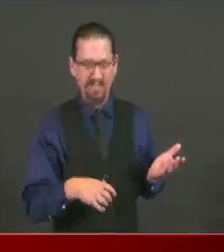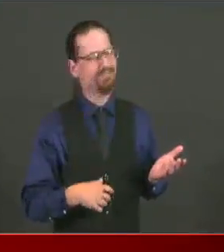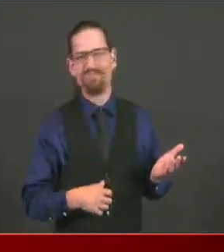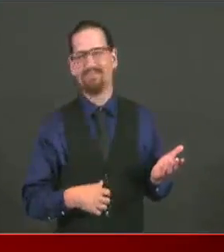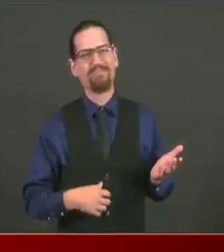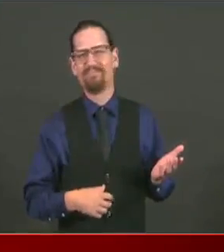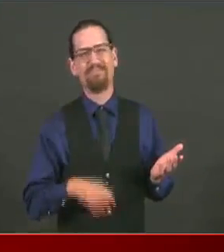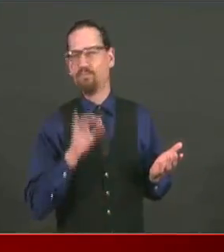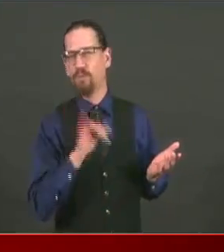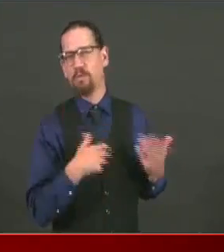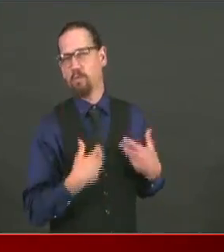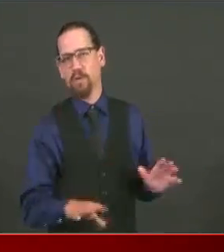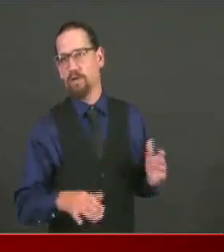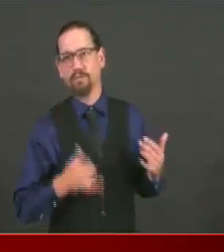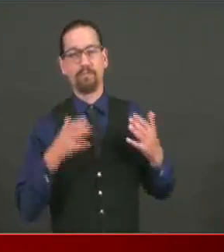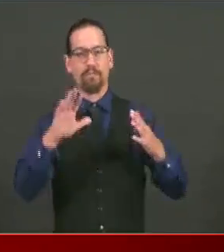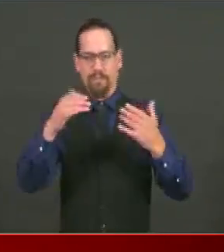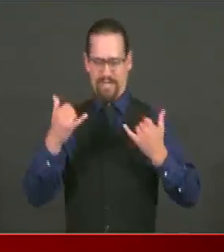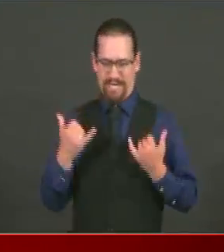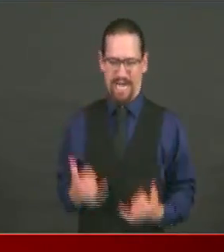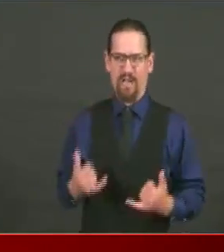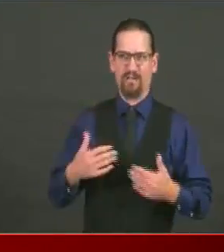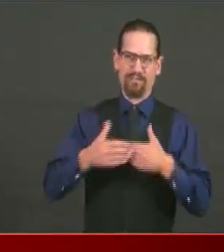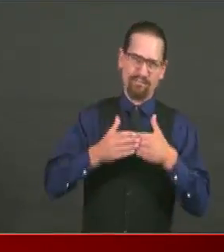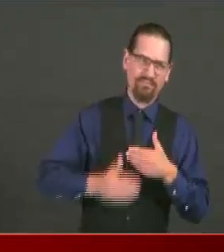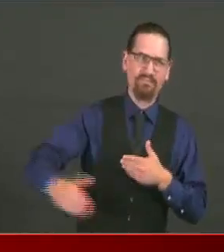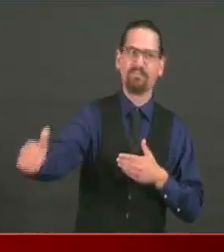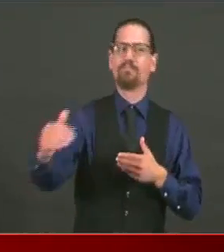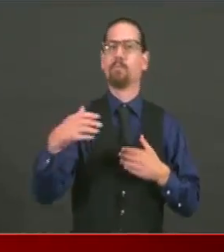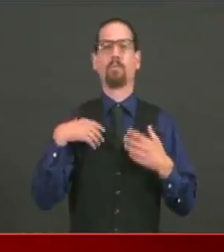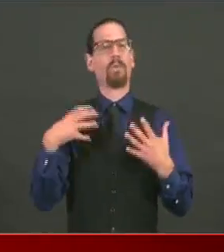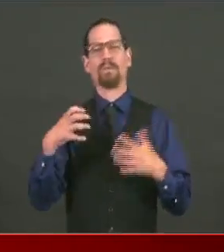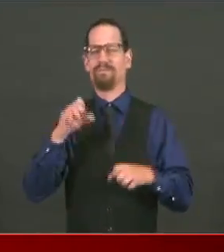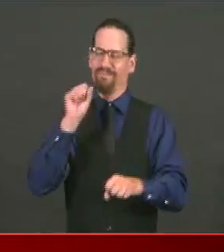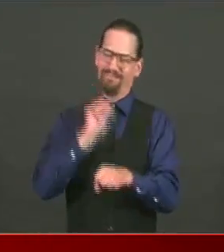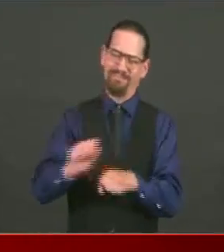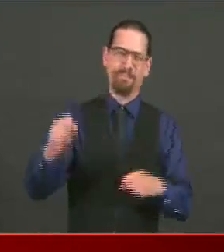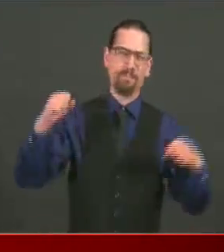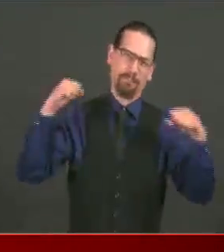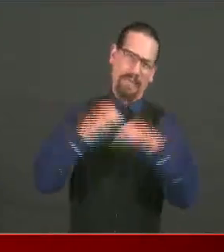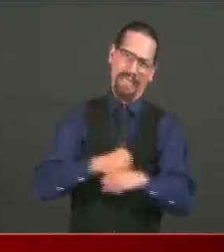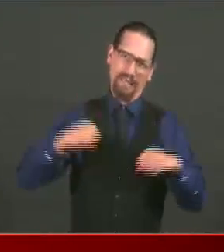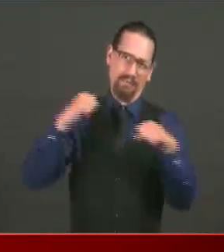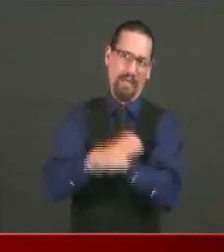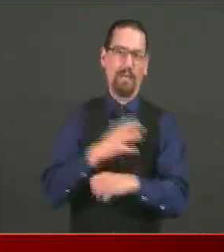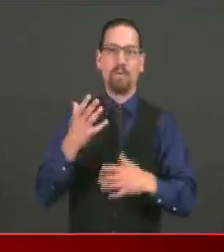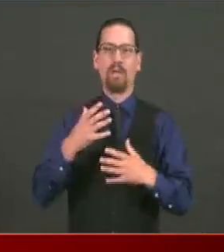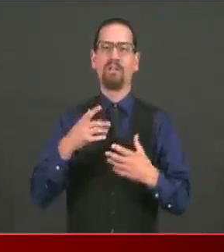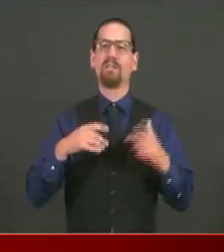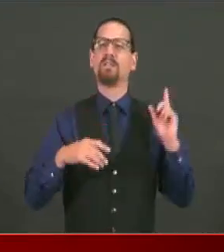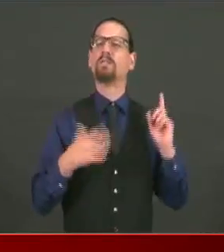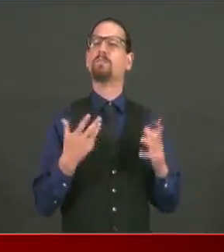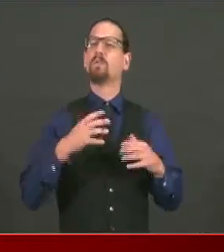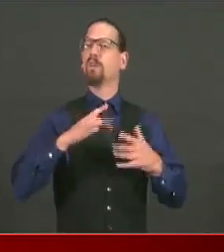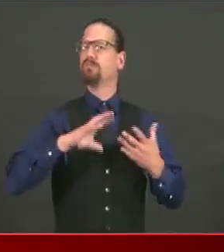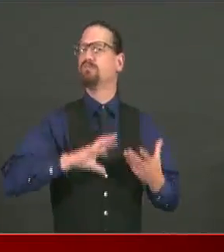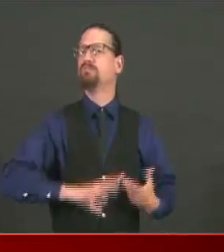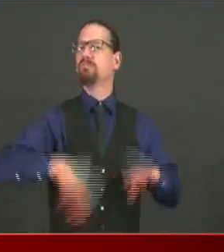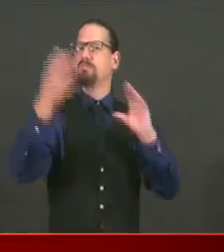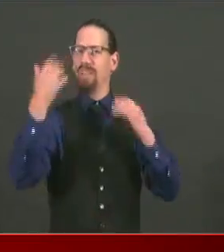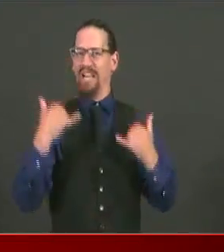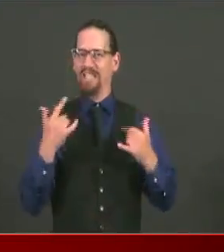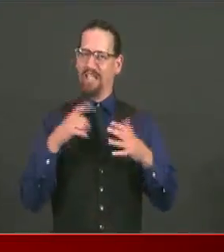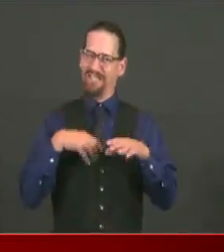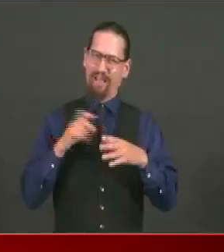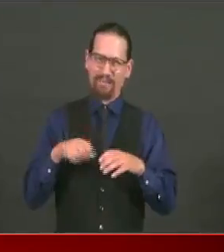its way out of this crisis, as we together, in the weeks and months